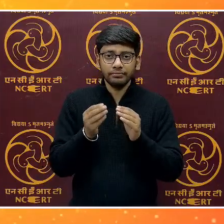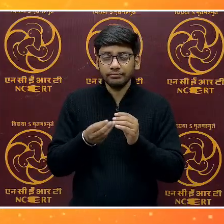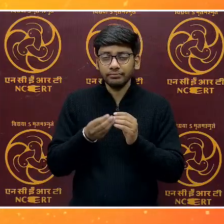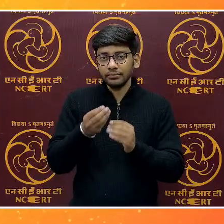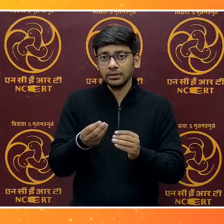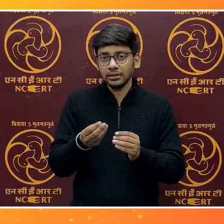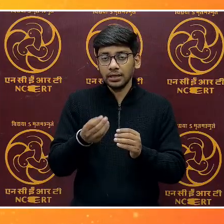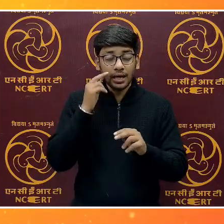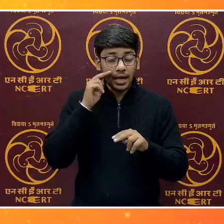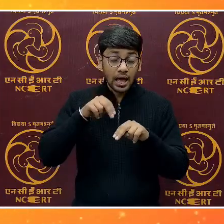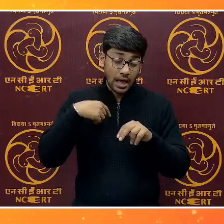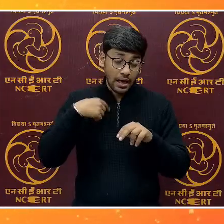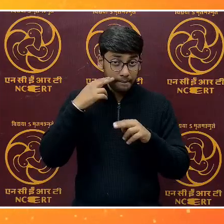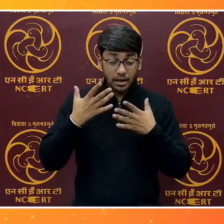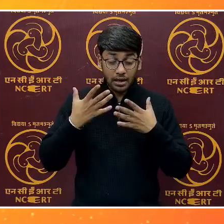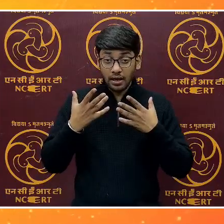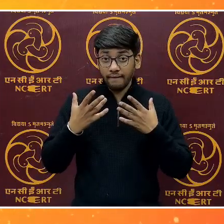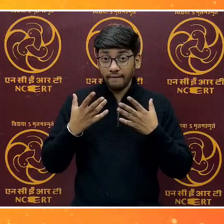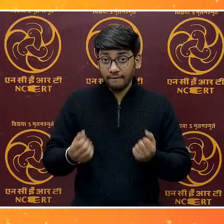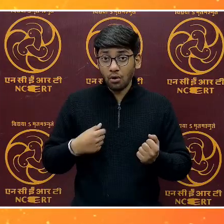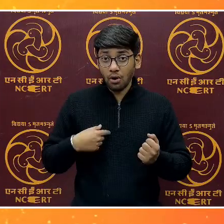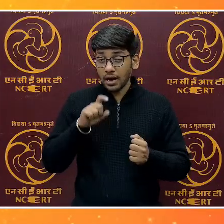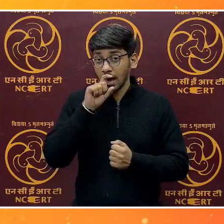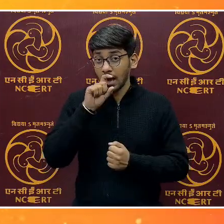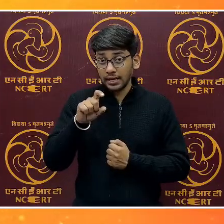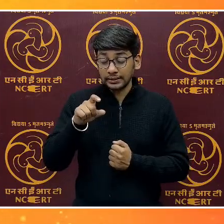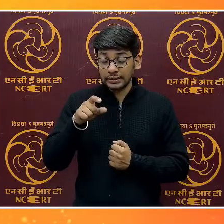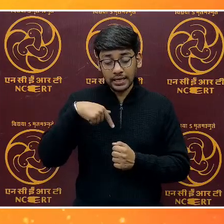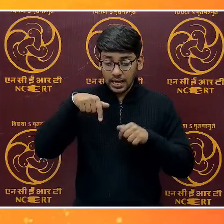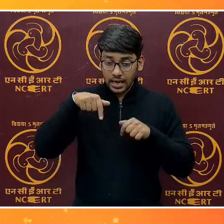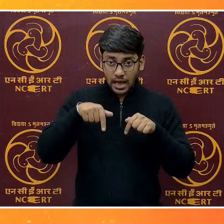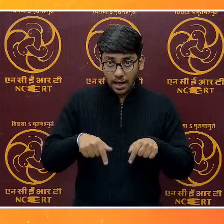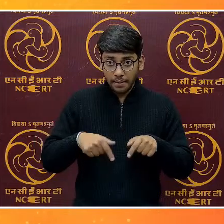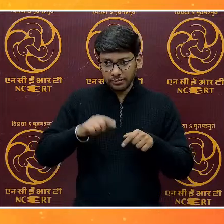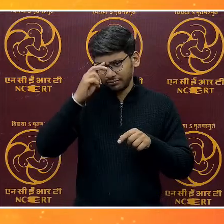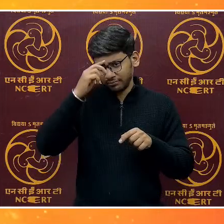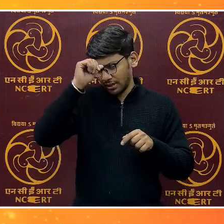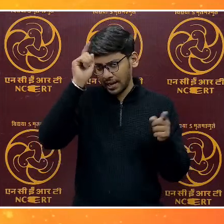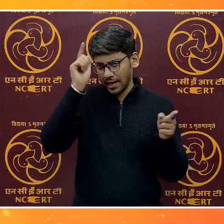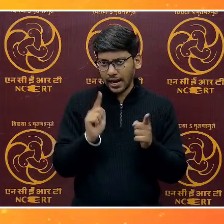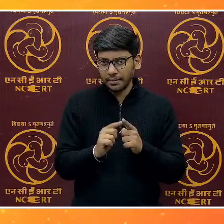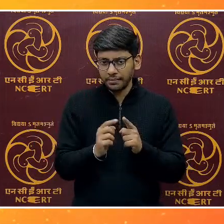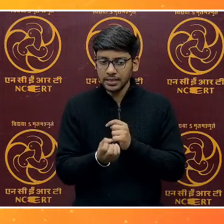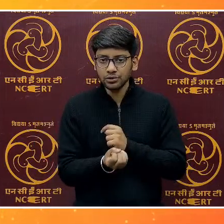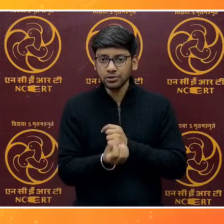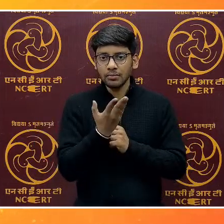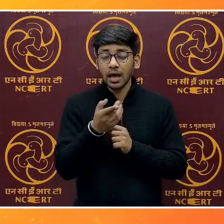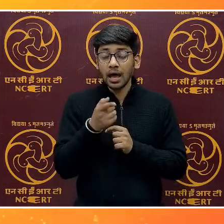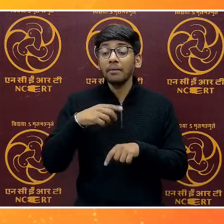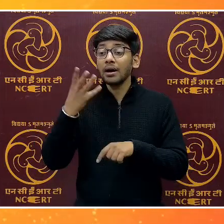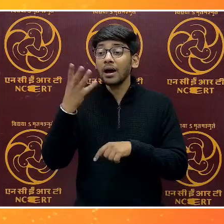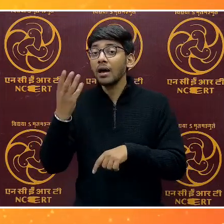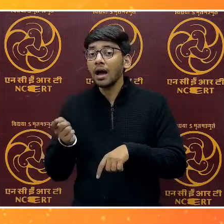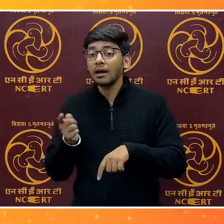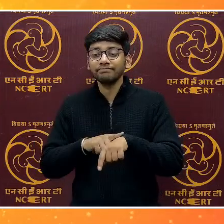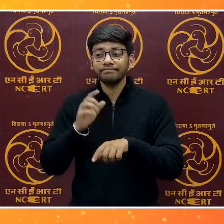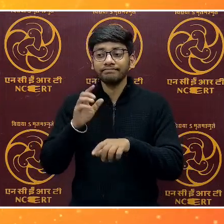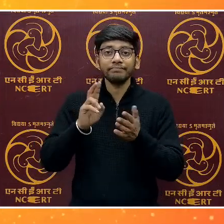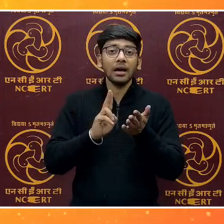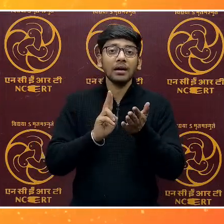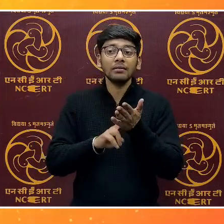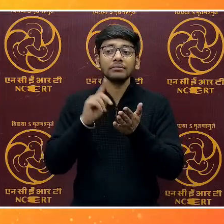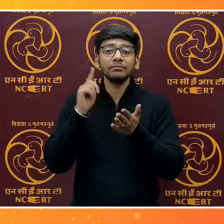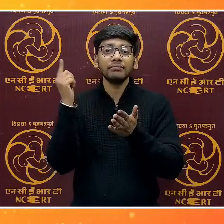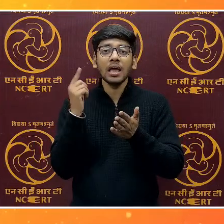daytime. Tell me which country is having the night. Right, absolutely. So that's how the time zones are also there